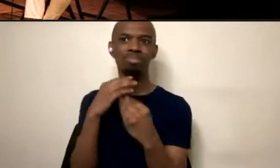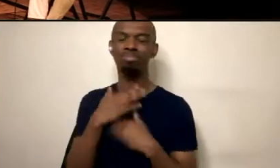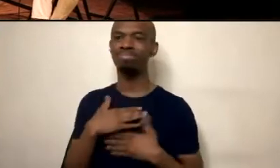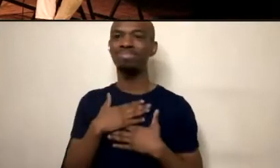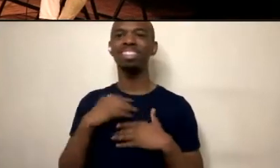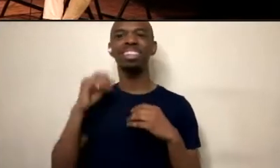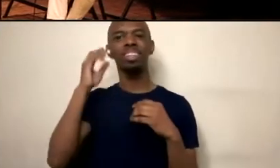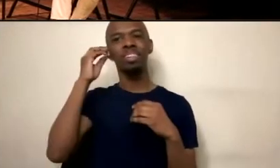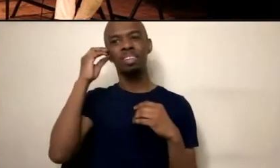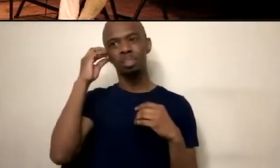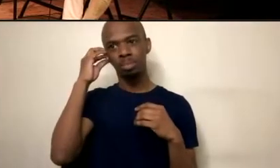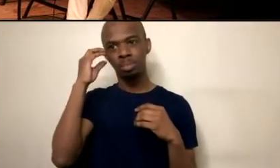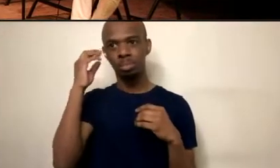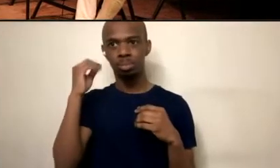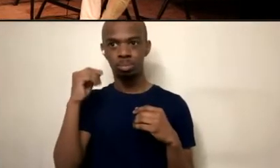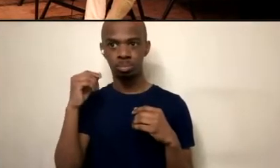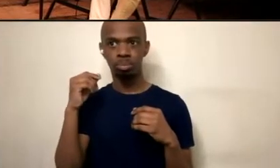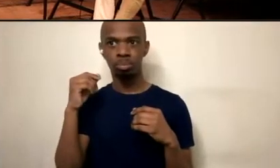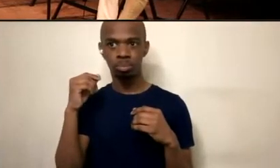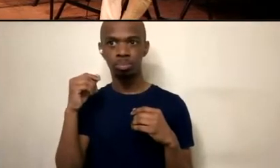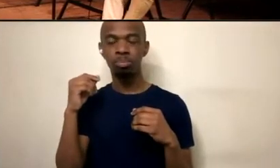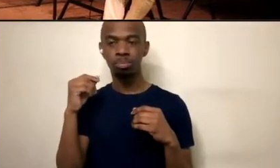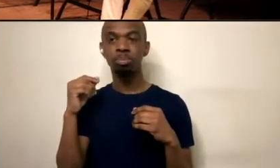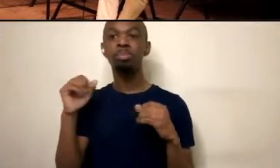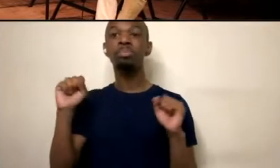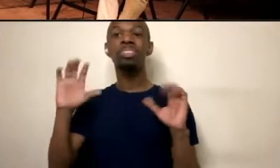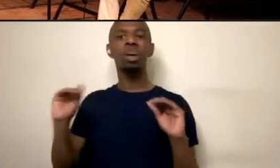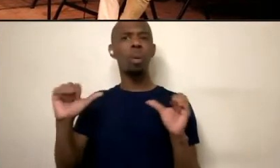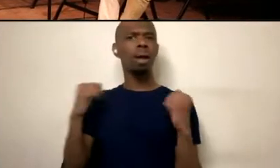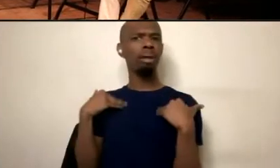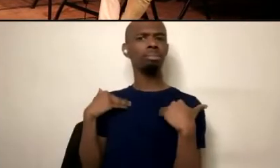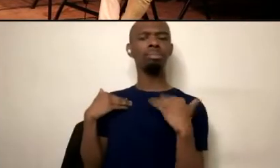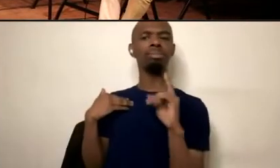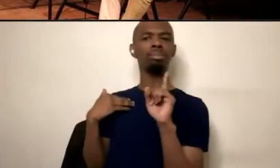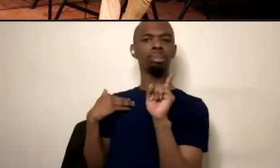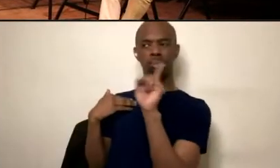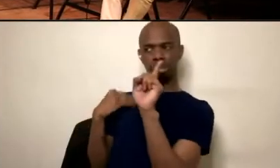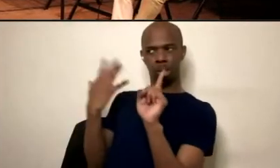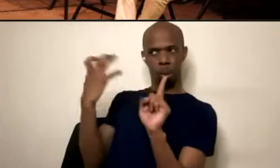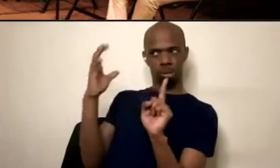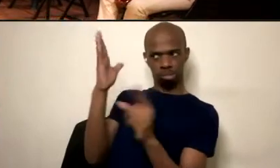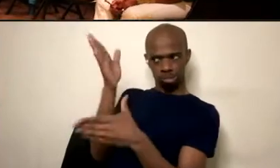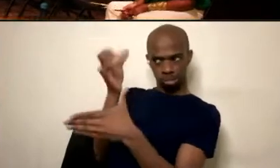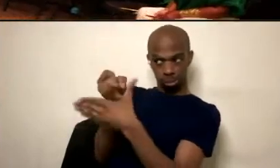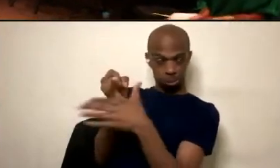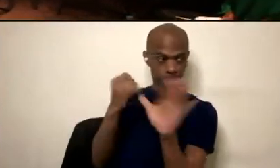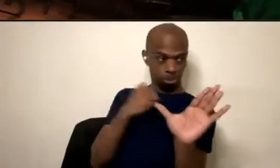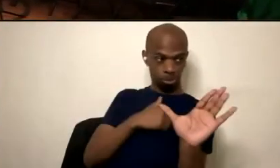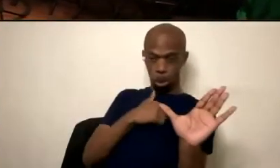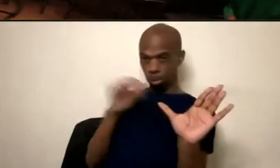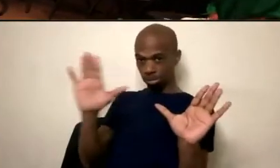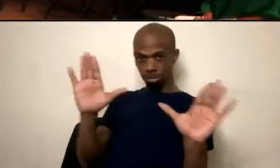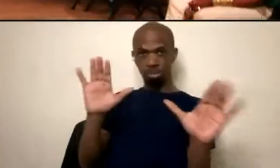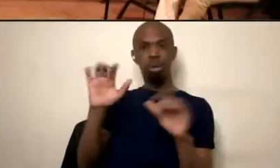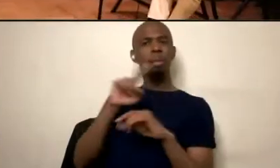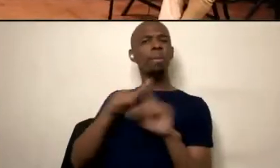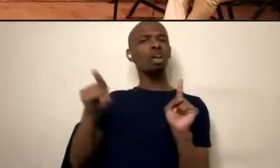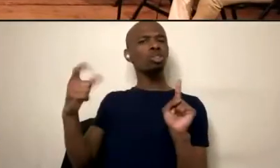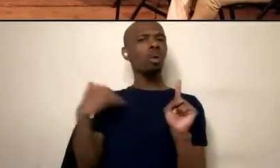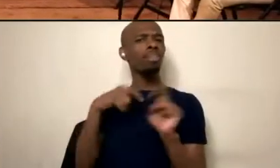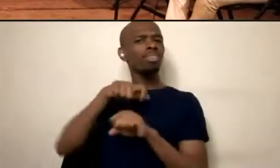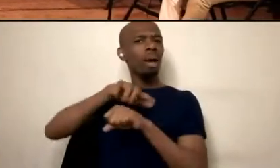you guys want to move towards questions oh, at sure. some point, either from yeah. people live in the room or maybe. Let's do